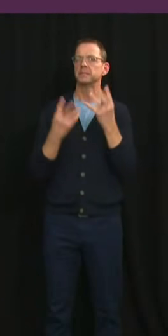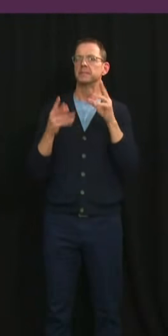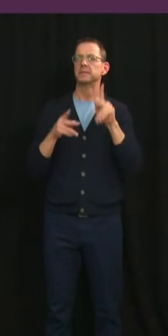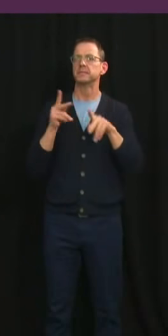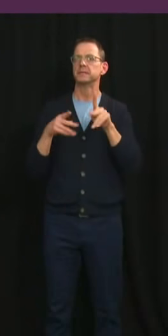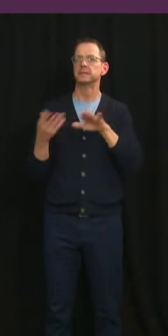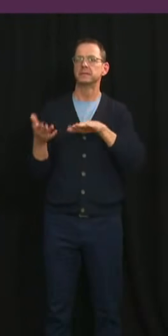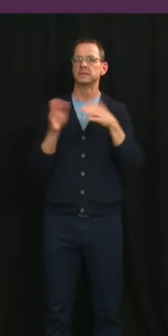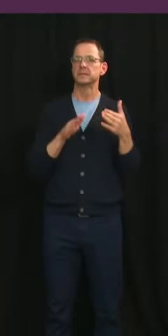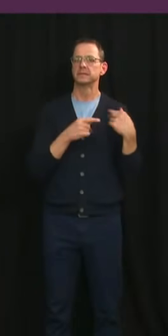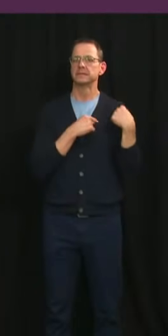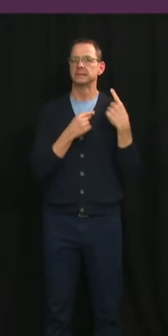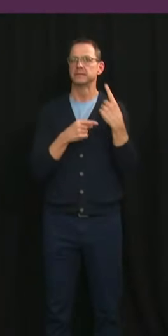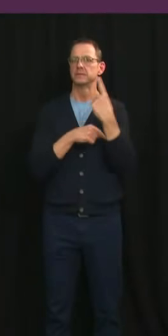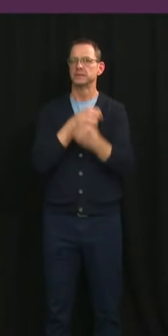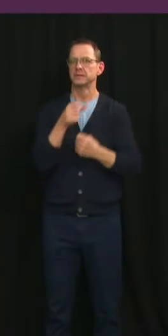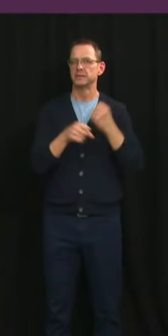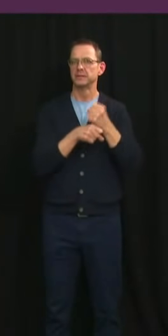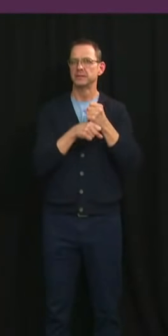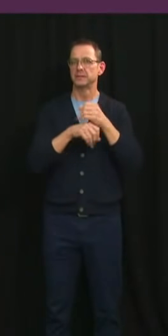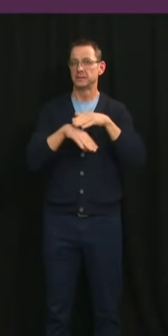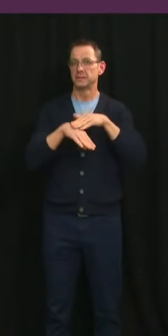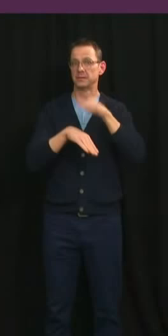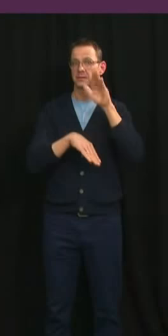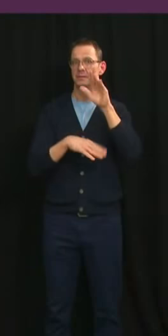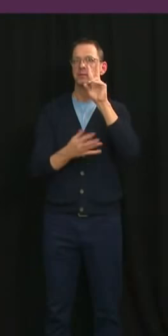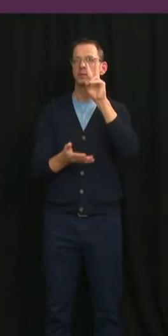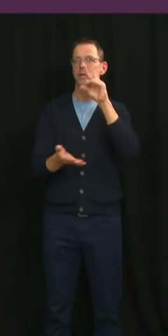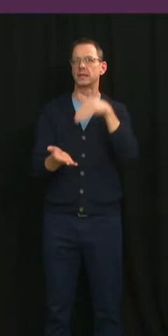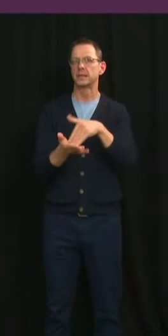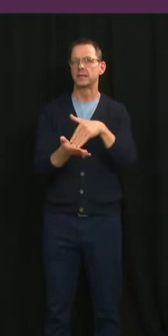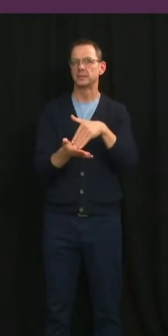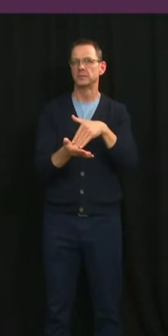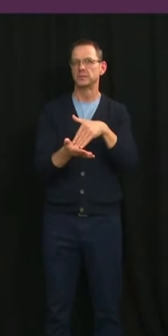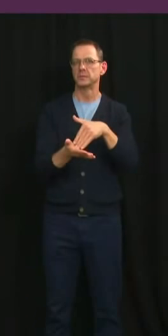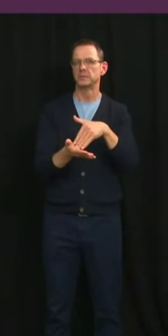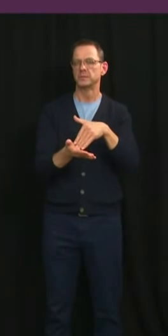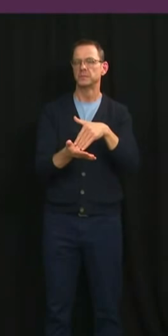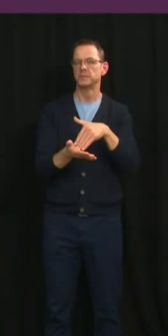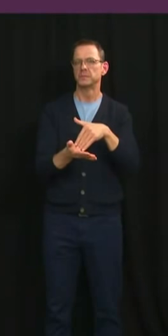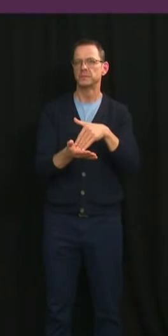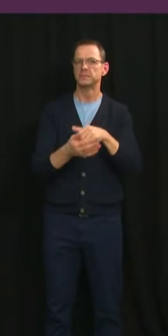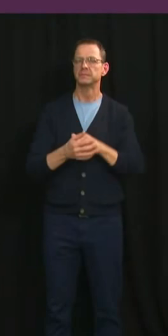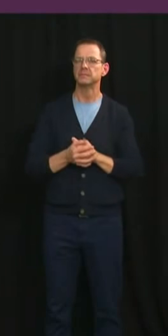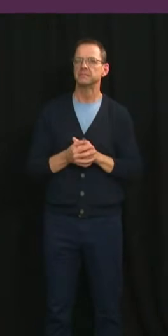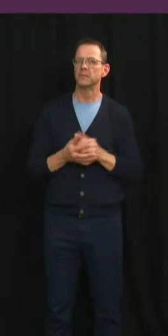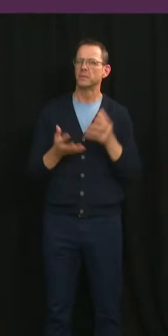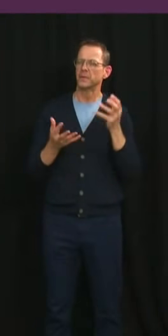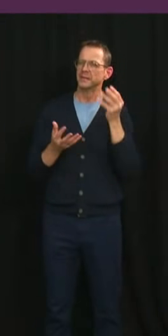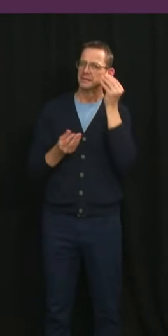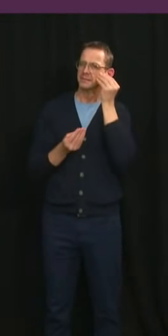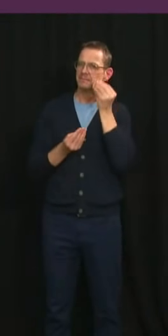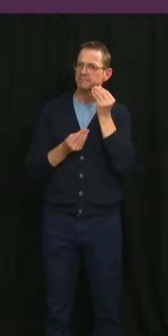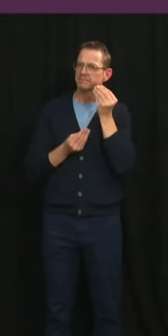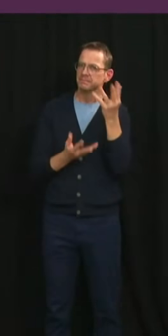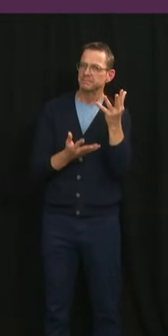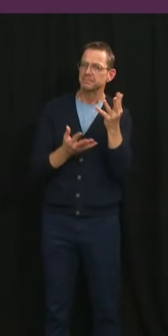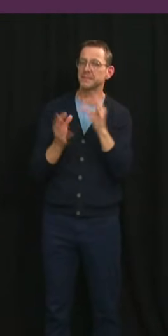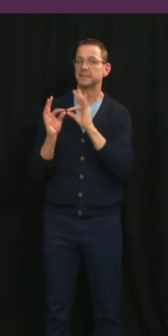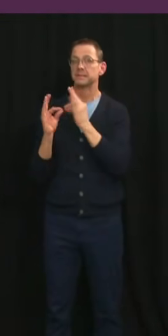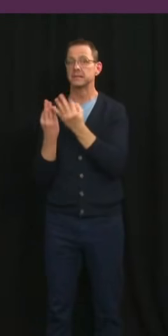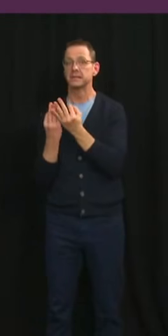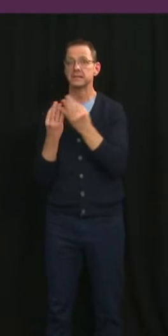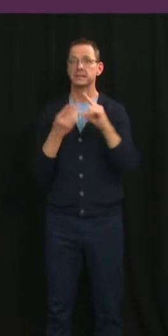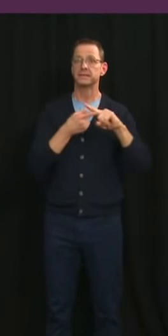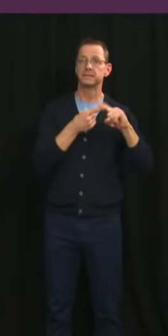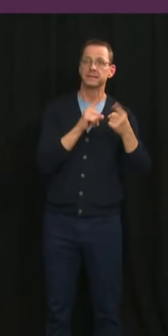past year. And so to all of the loved ones and family of the 2,000 people whose lives